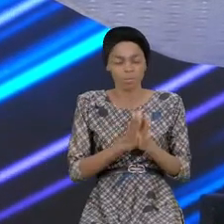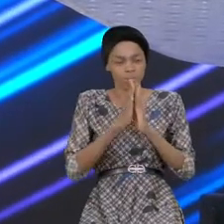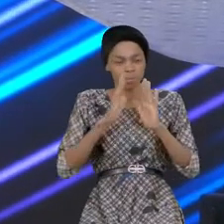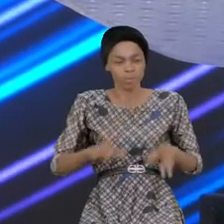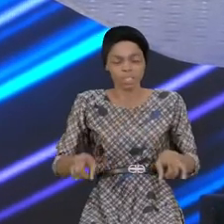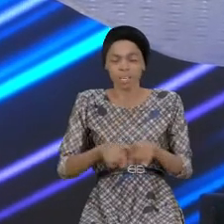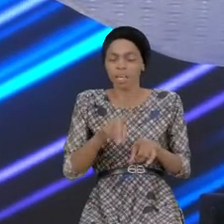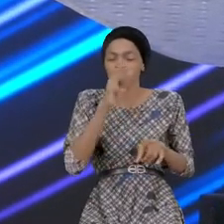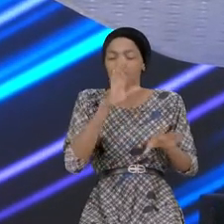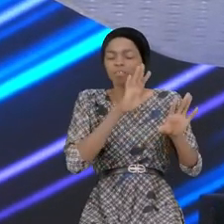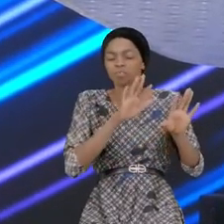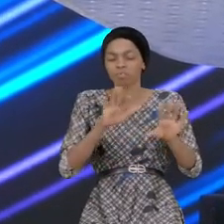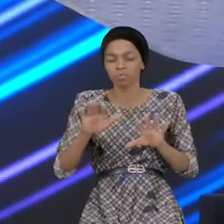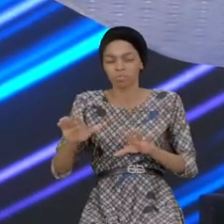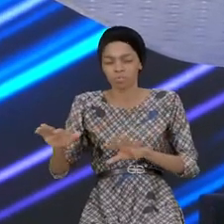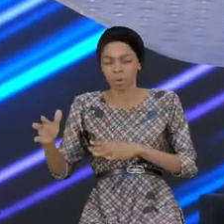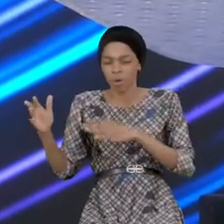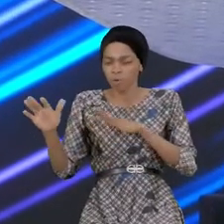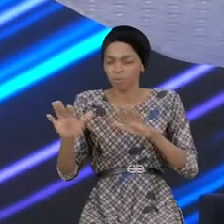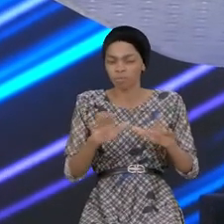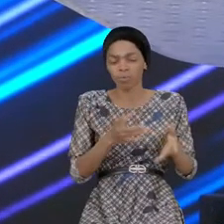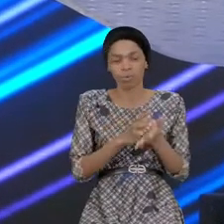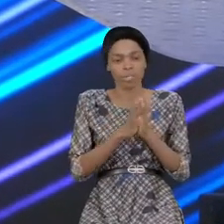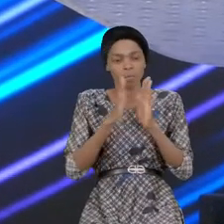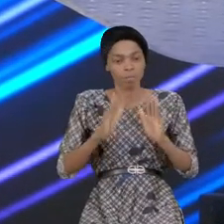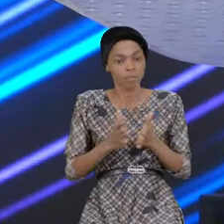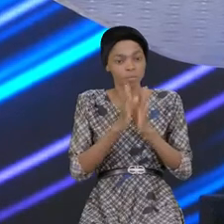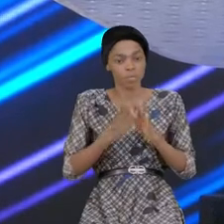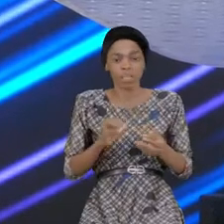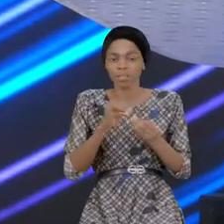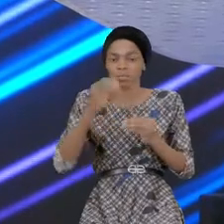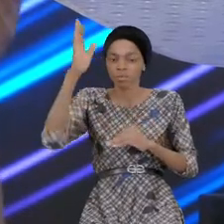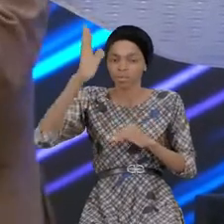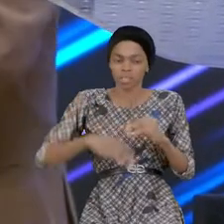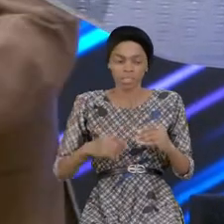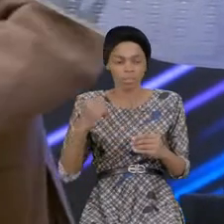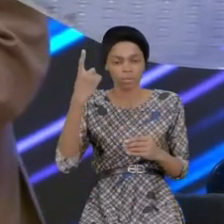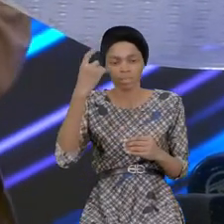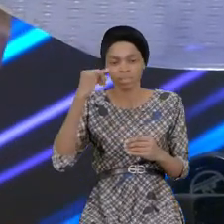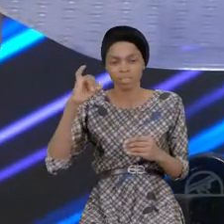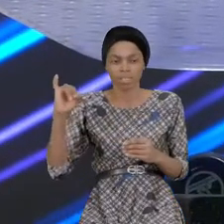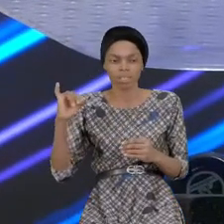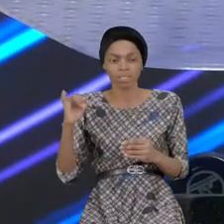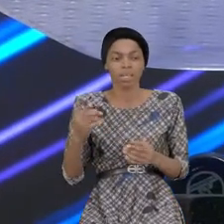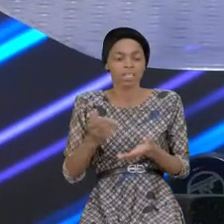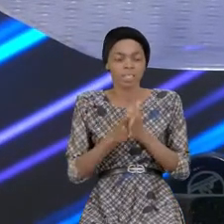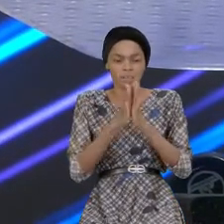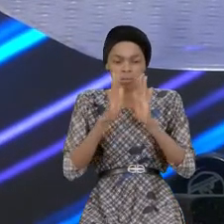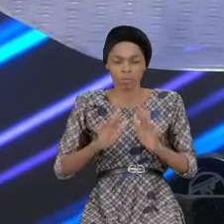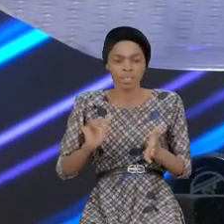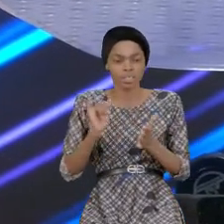peace, overflowing peace, the peace that passes understanding, the peace that passes